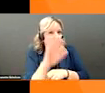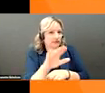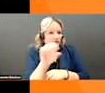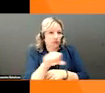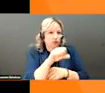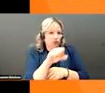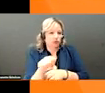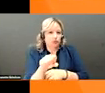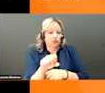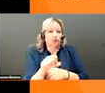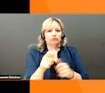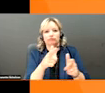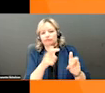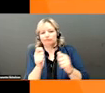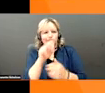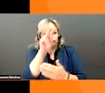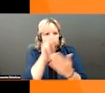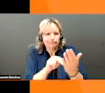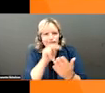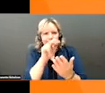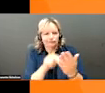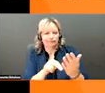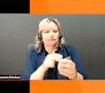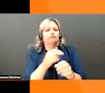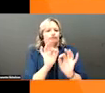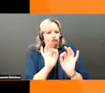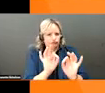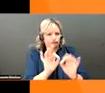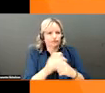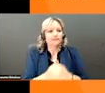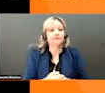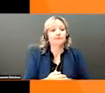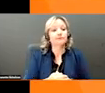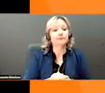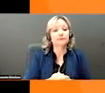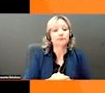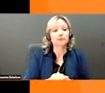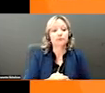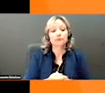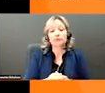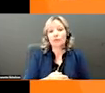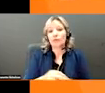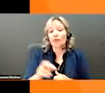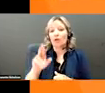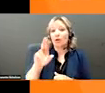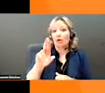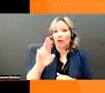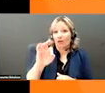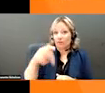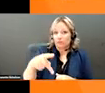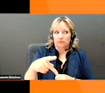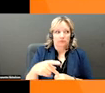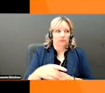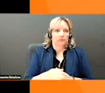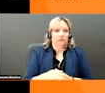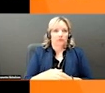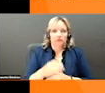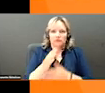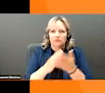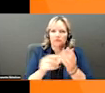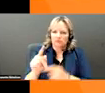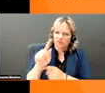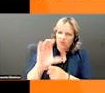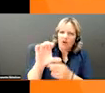On a RFP, which some of these RFPs can be 100 pages long. It's crazy, especially the ones from